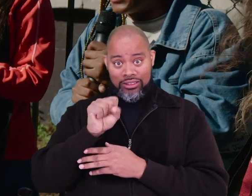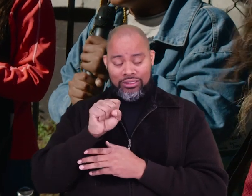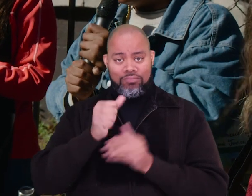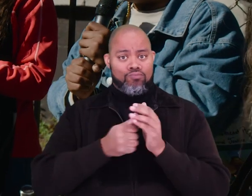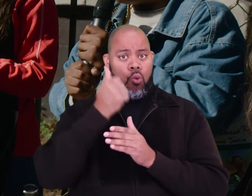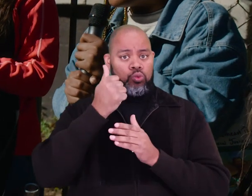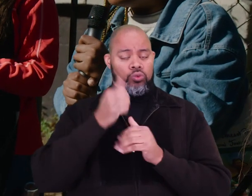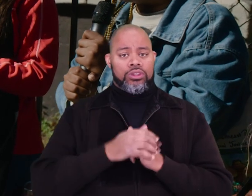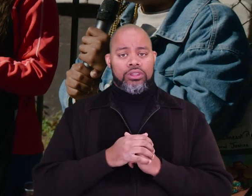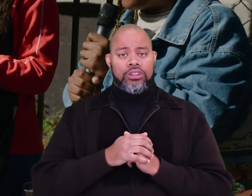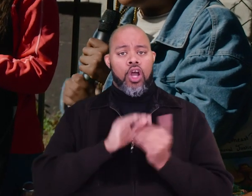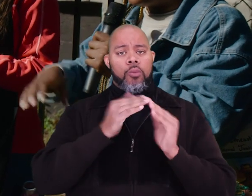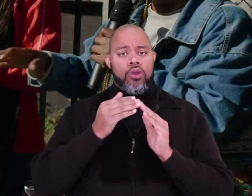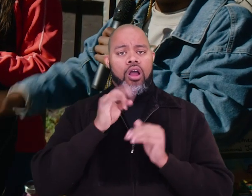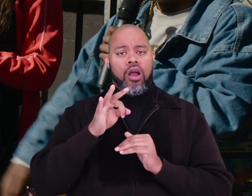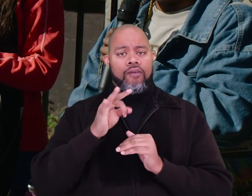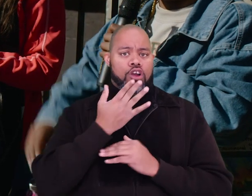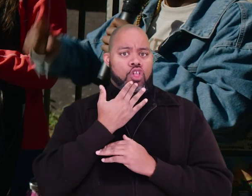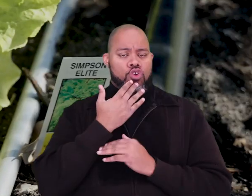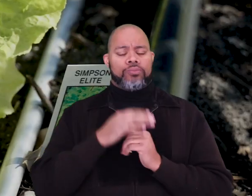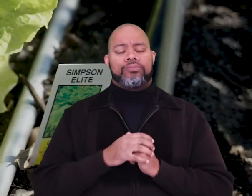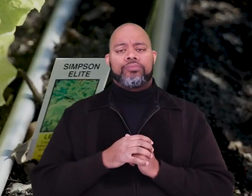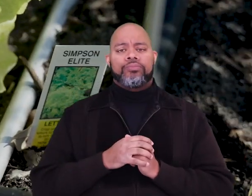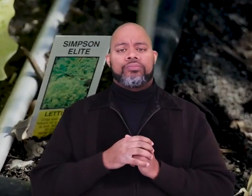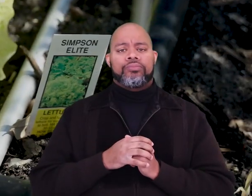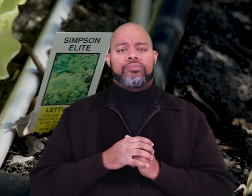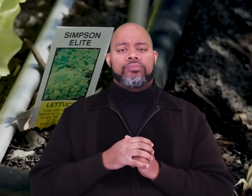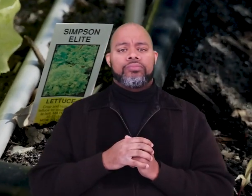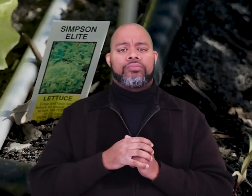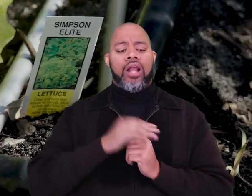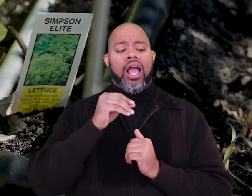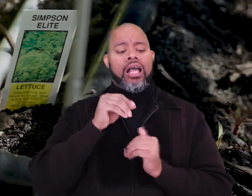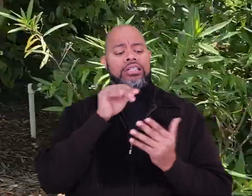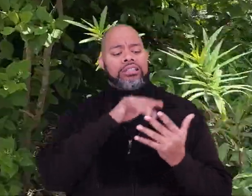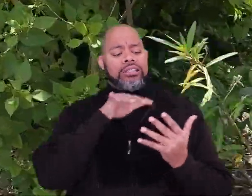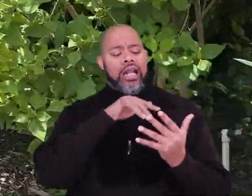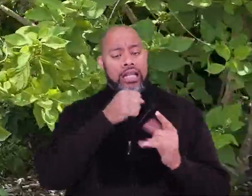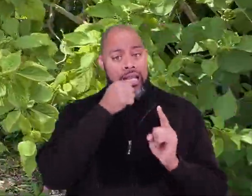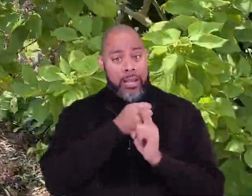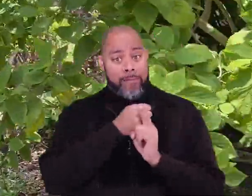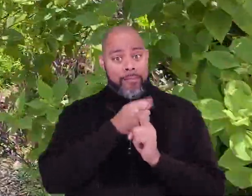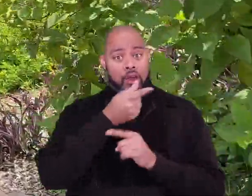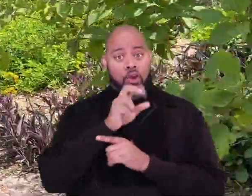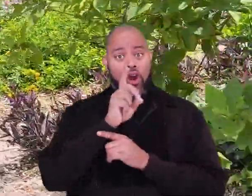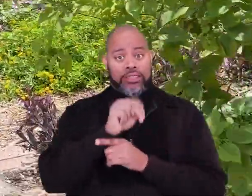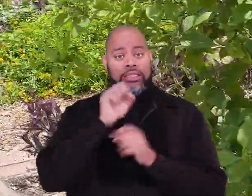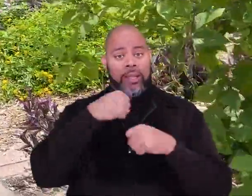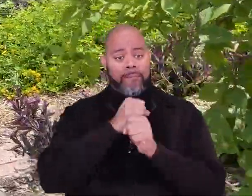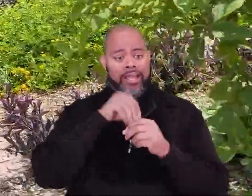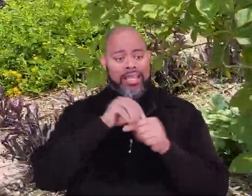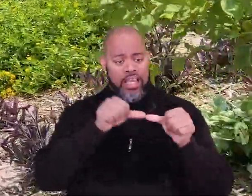was predominantly a community of color. And in studying the impact that gardens could make